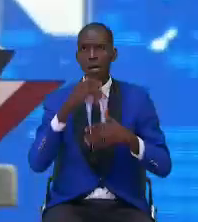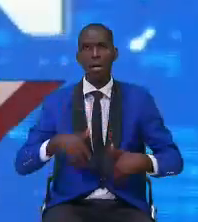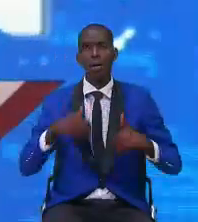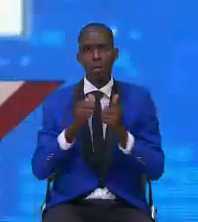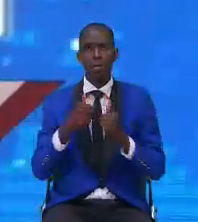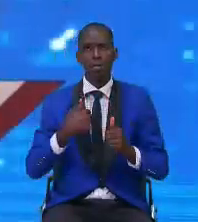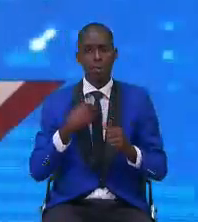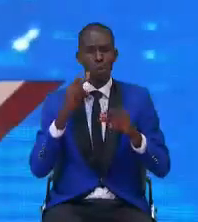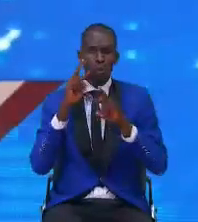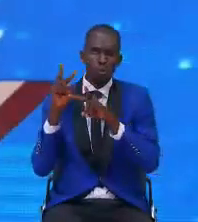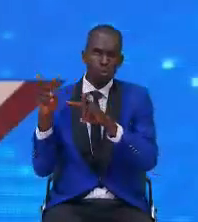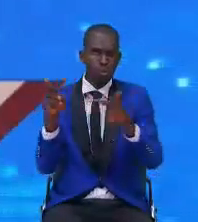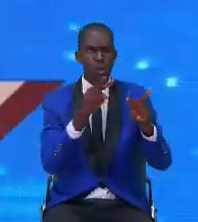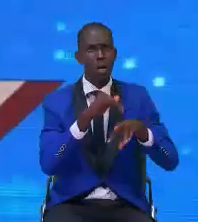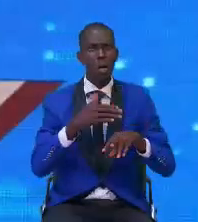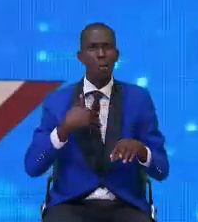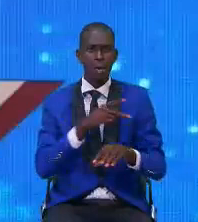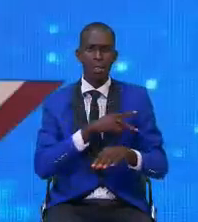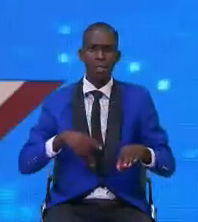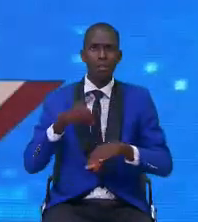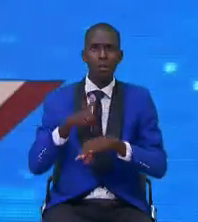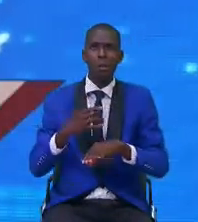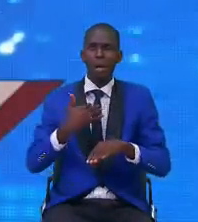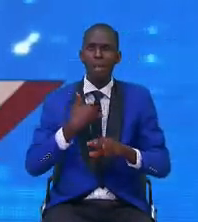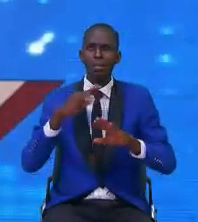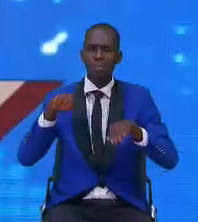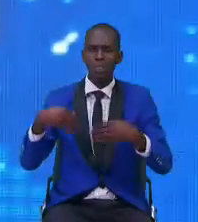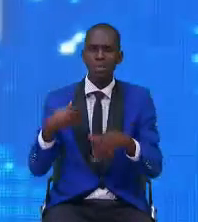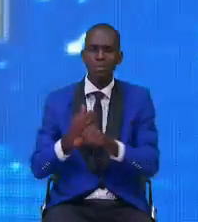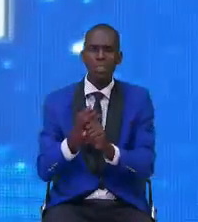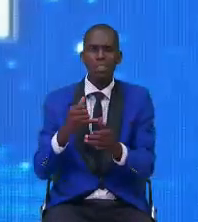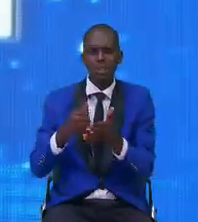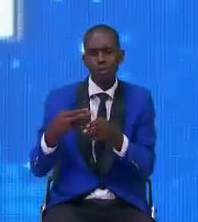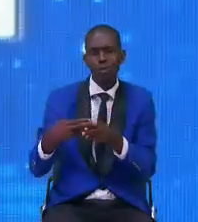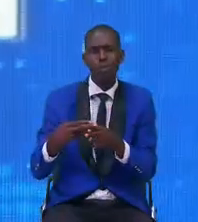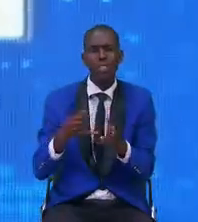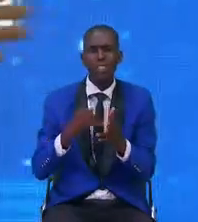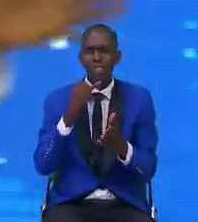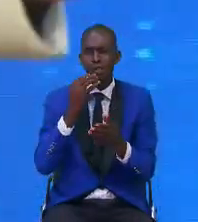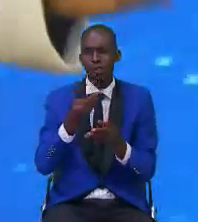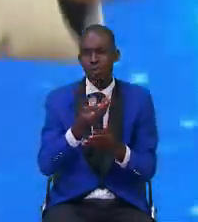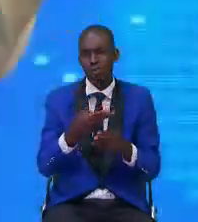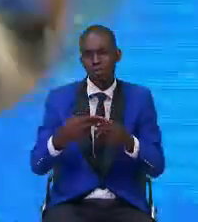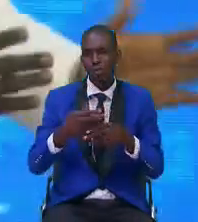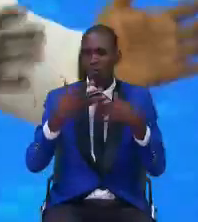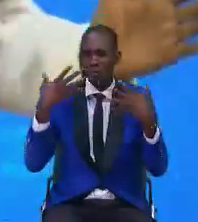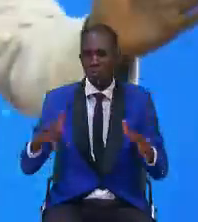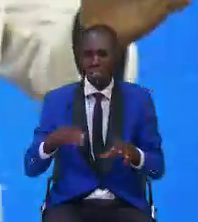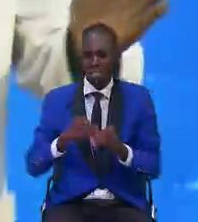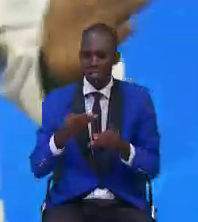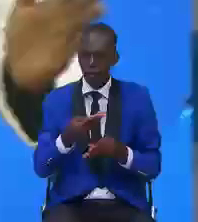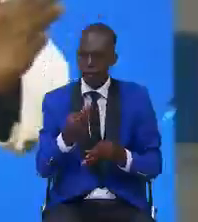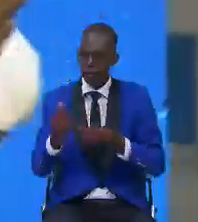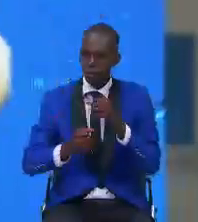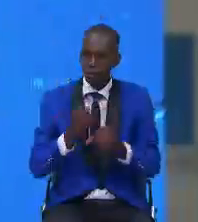the God of heaven, has looked at my kingdom, he has numbered my years, and it is finished. And